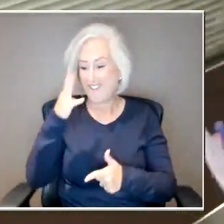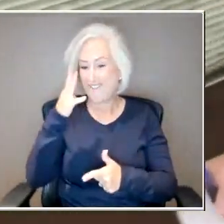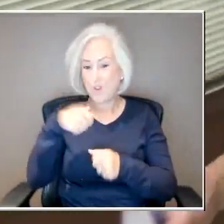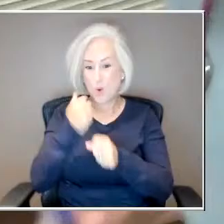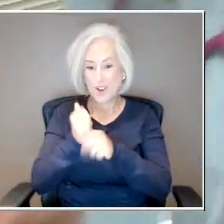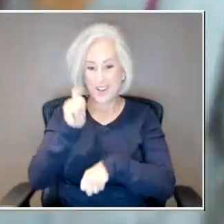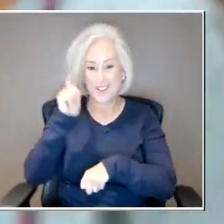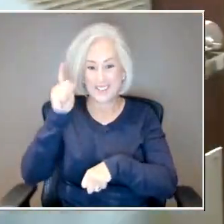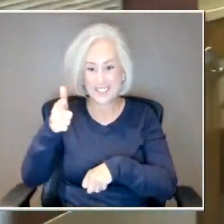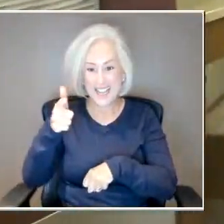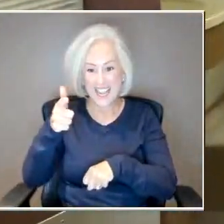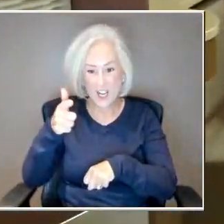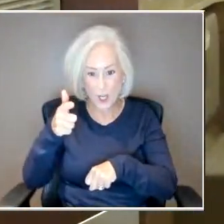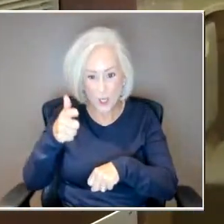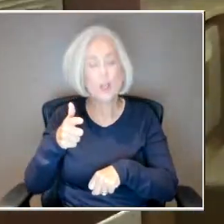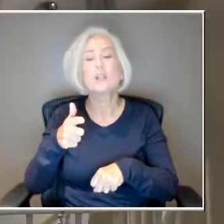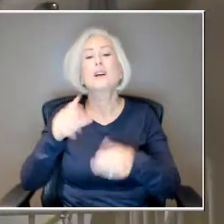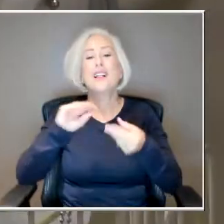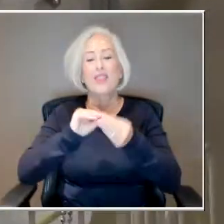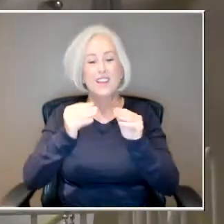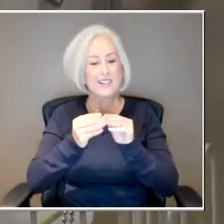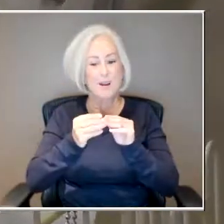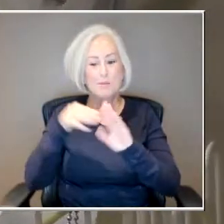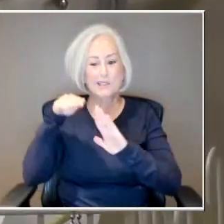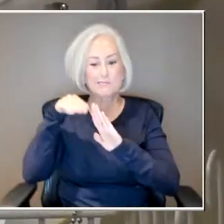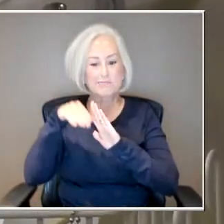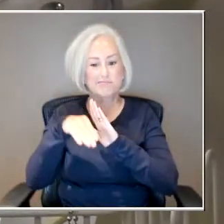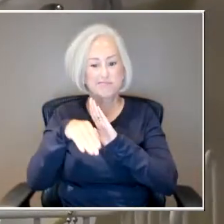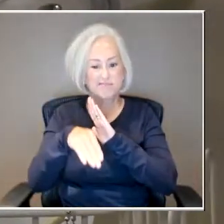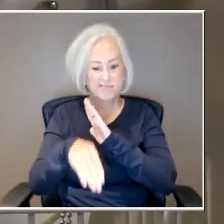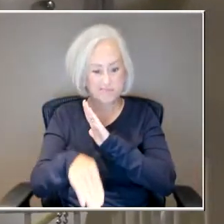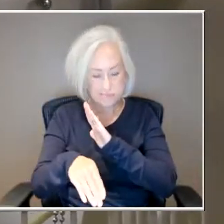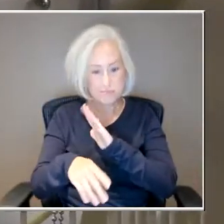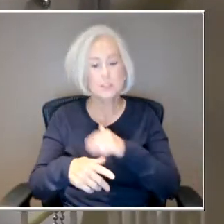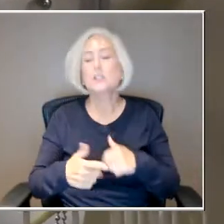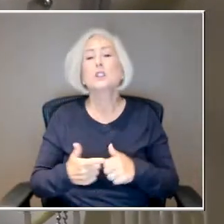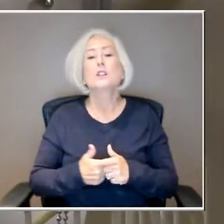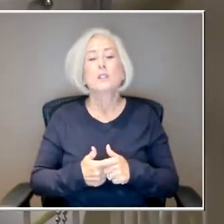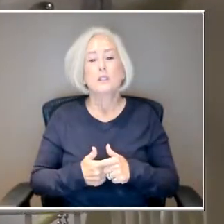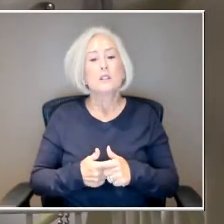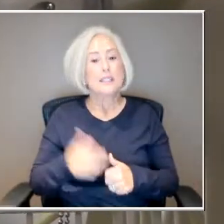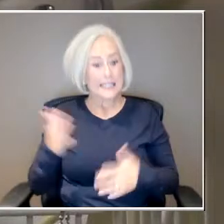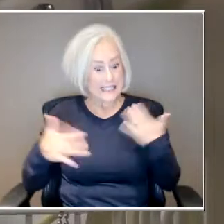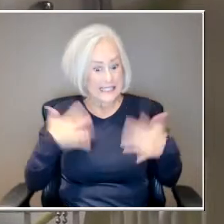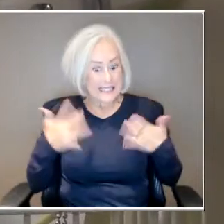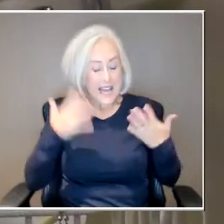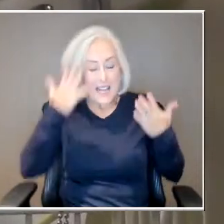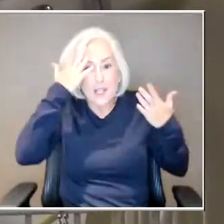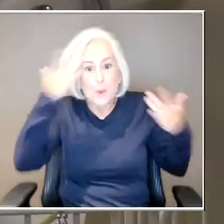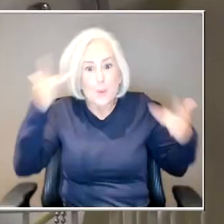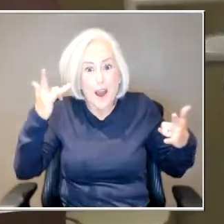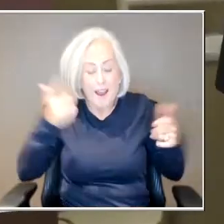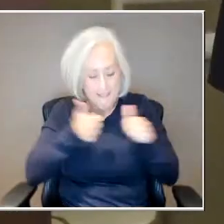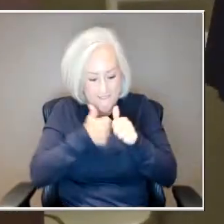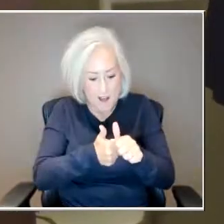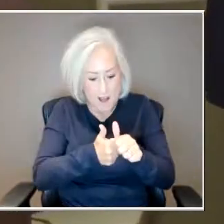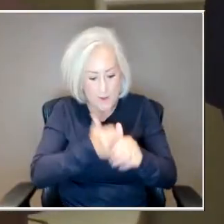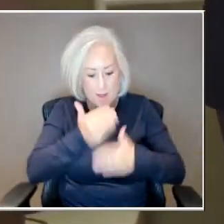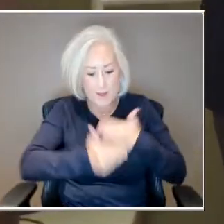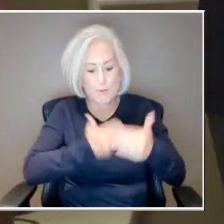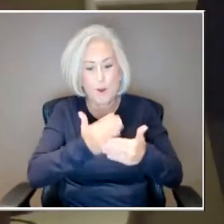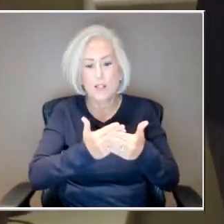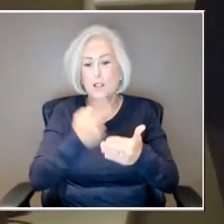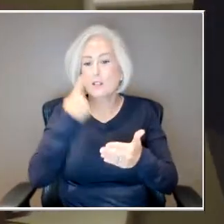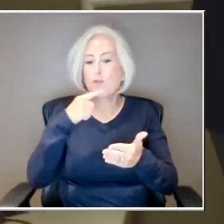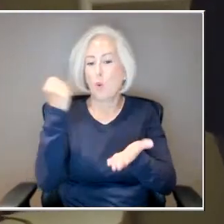new. It's very exciting. We've been following the process of having it approved by FDA. We first caught